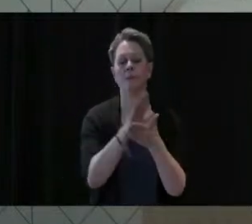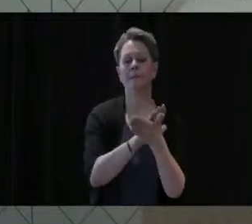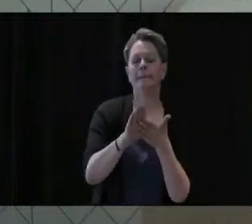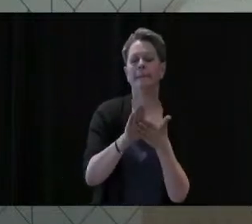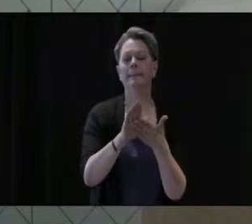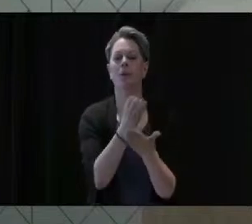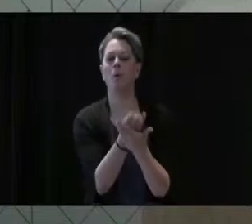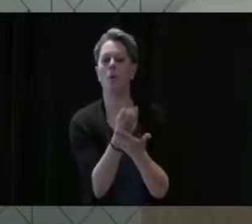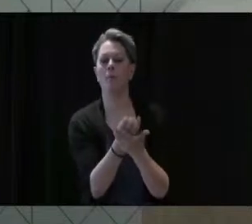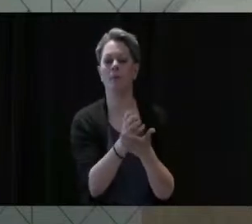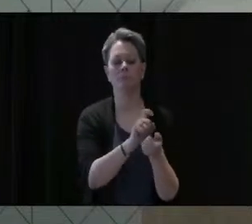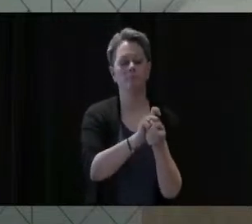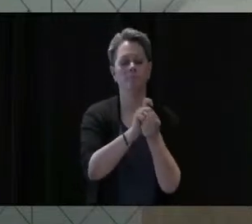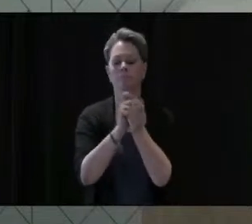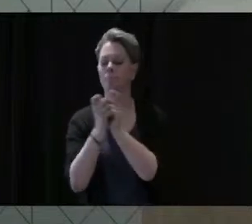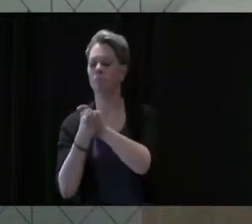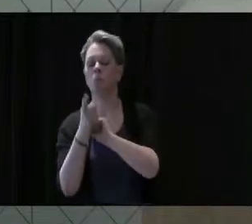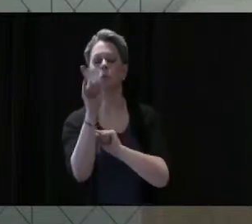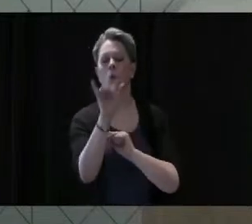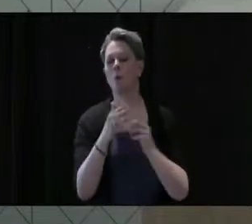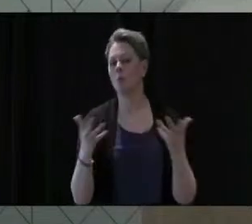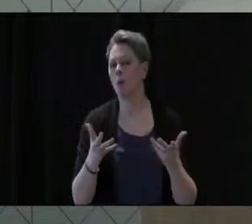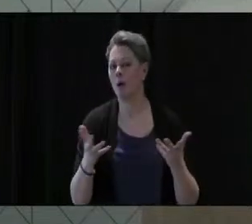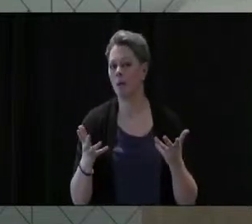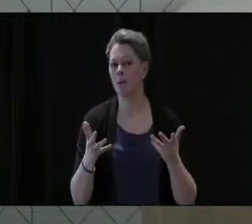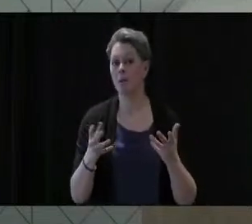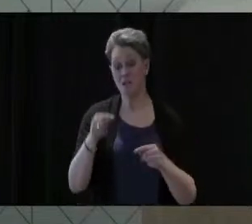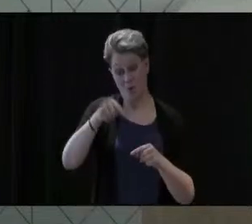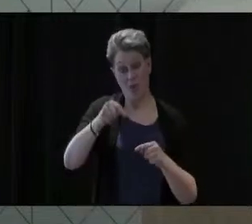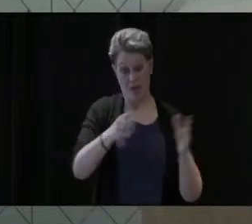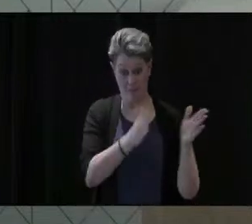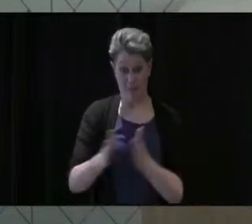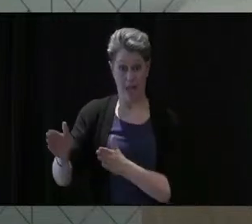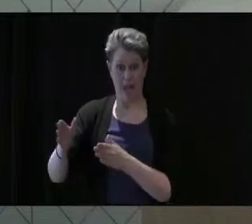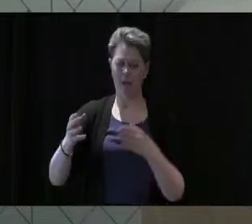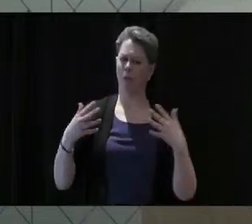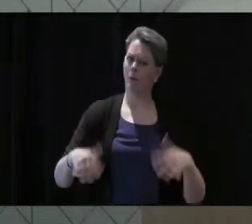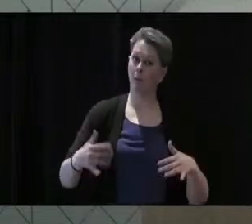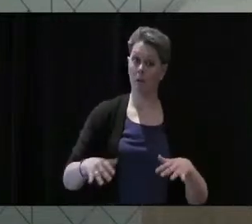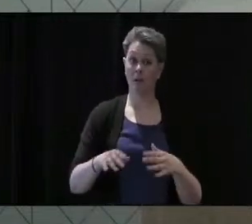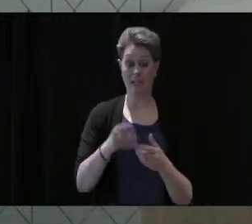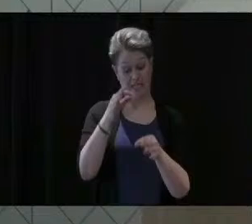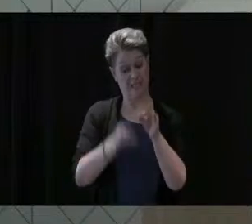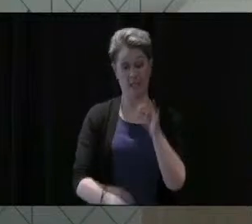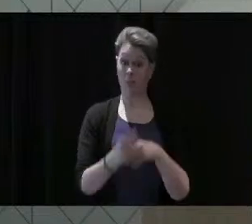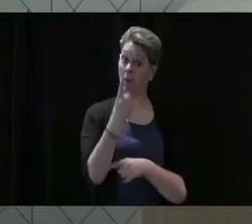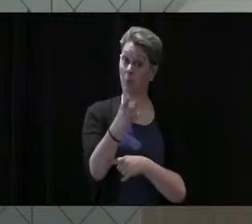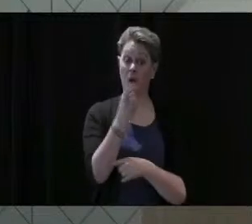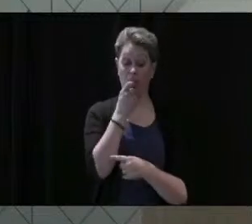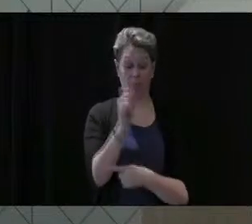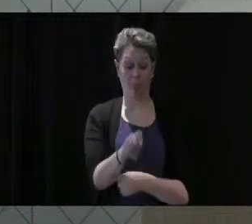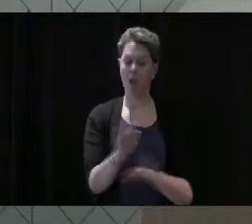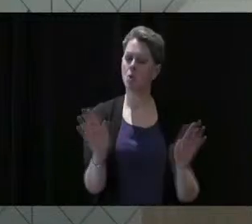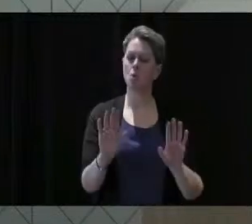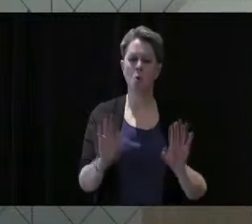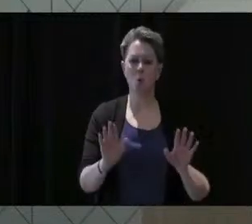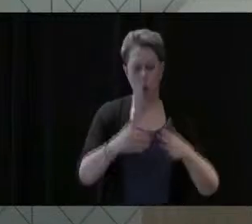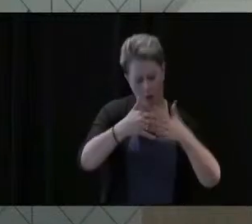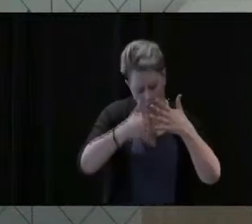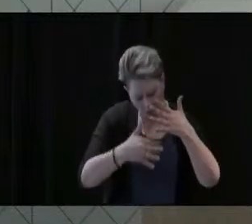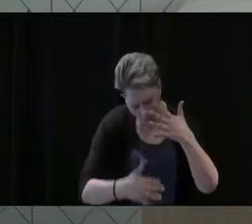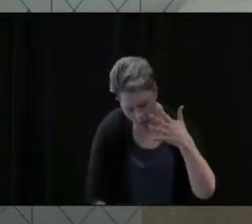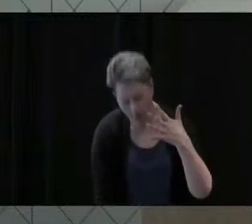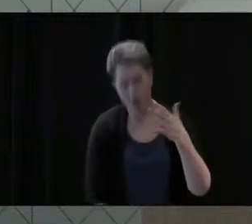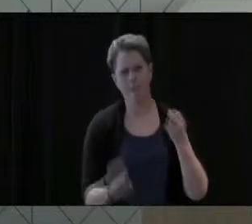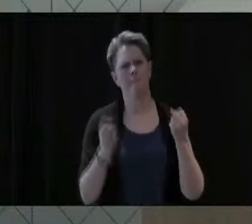transition. There are many pieces to that strategy. You know, we need to look at